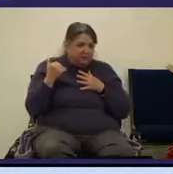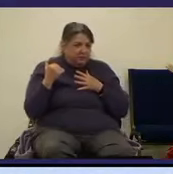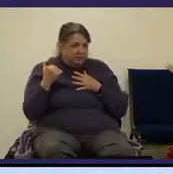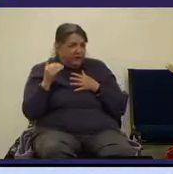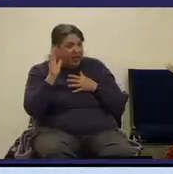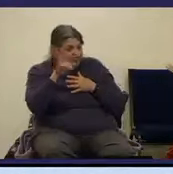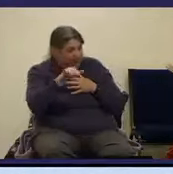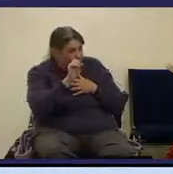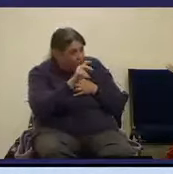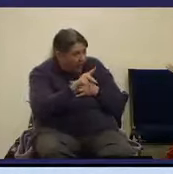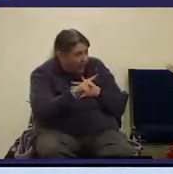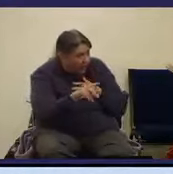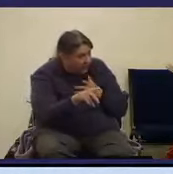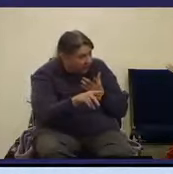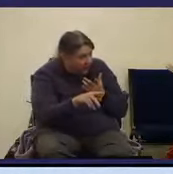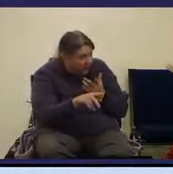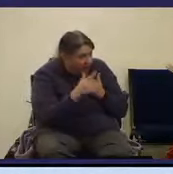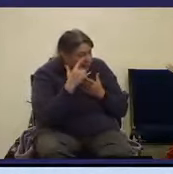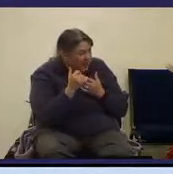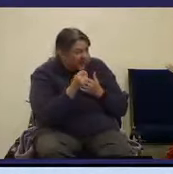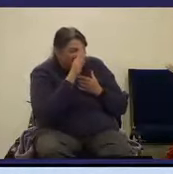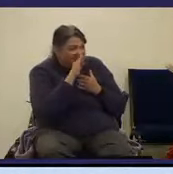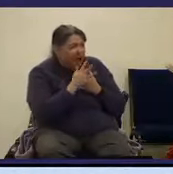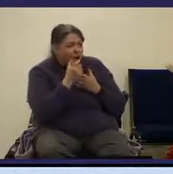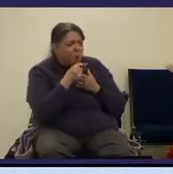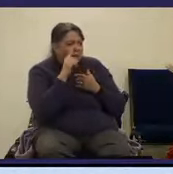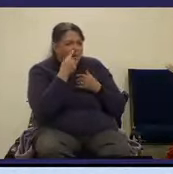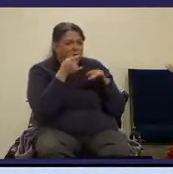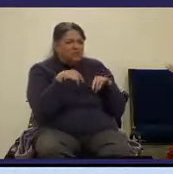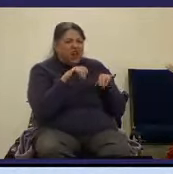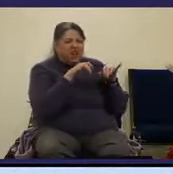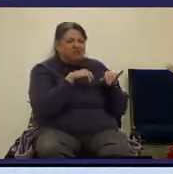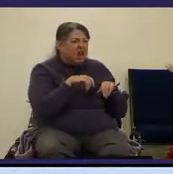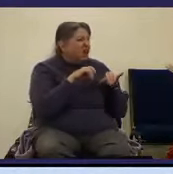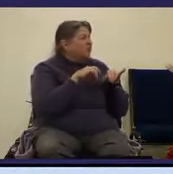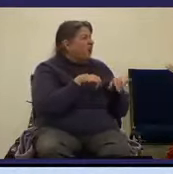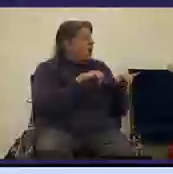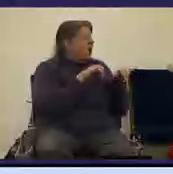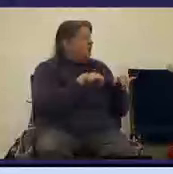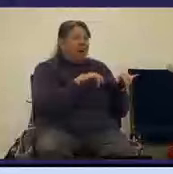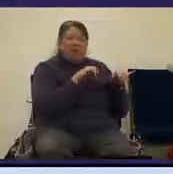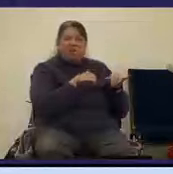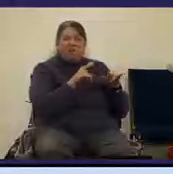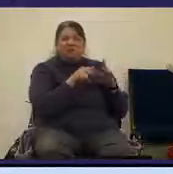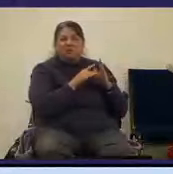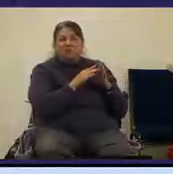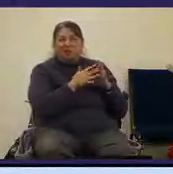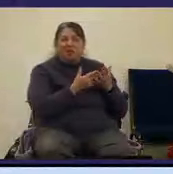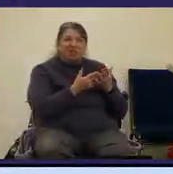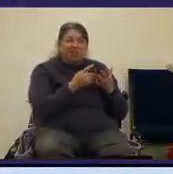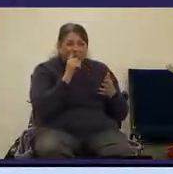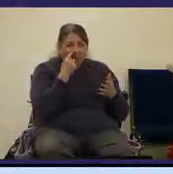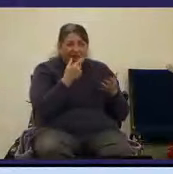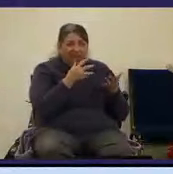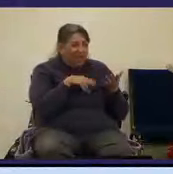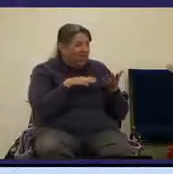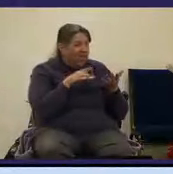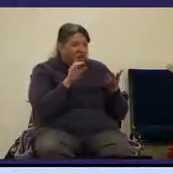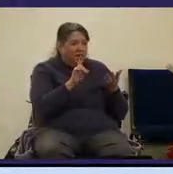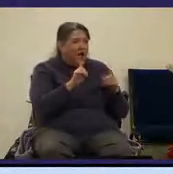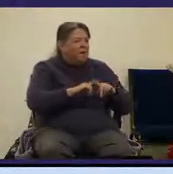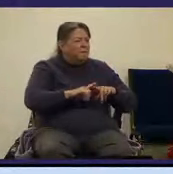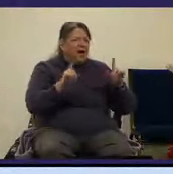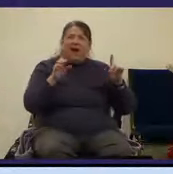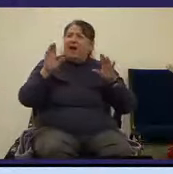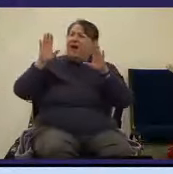because God is not about ritualism. It's not about do what you always do. Read your word and you're doing fine. No, it's about seek